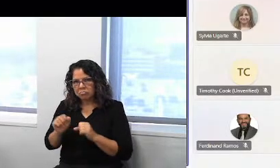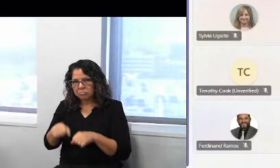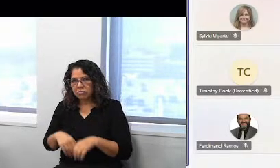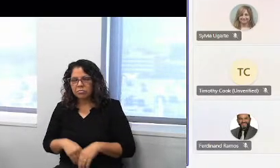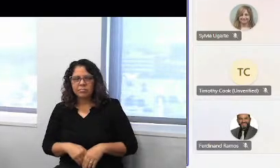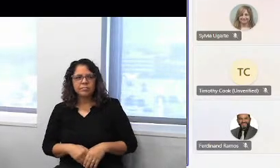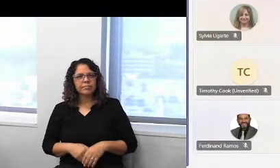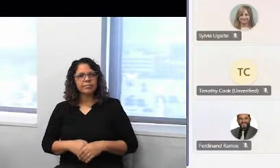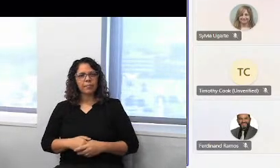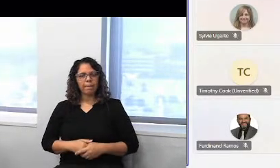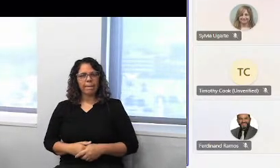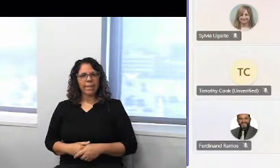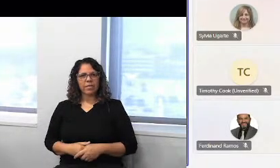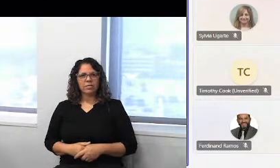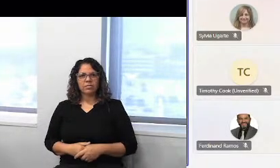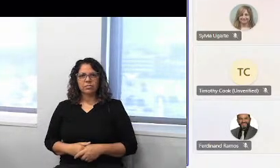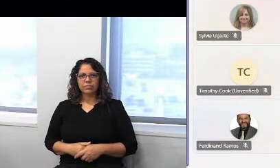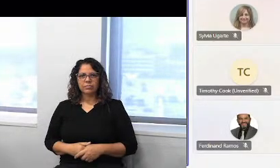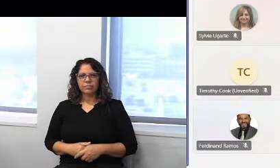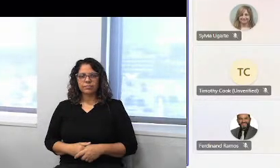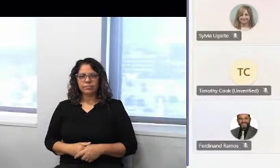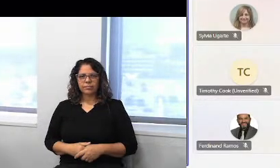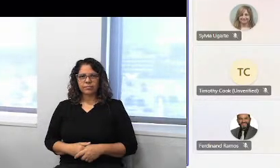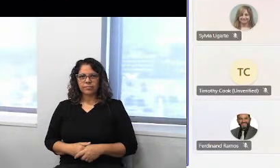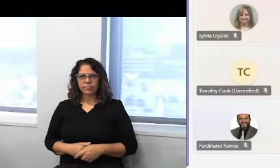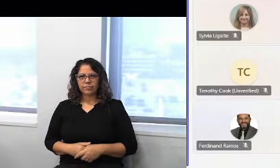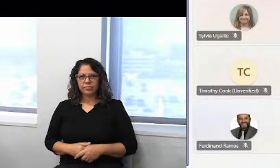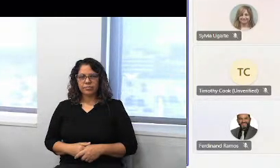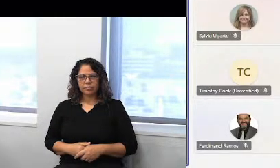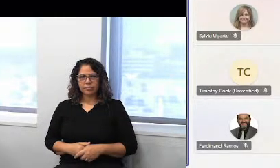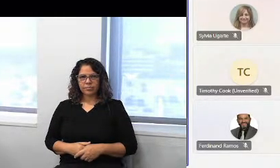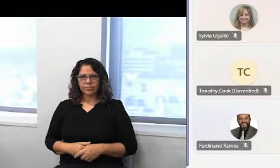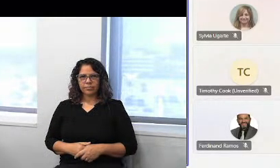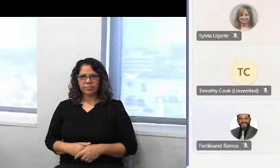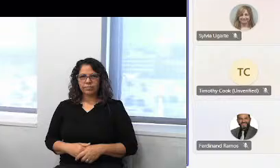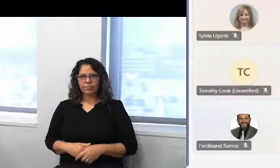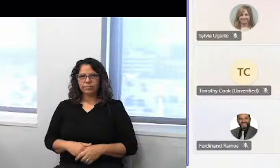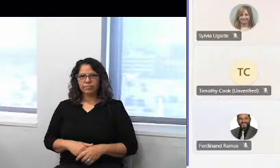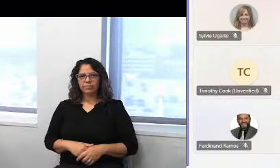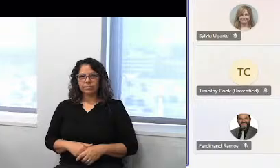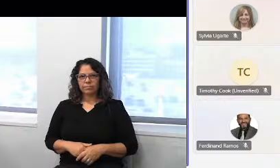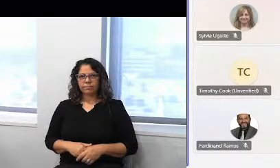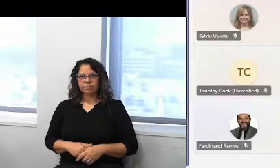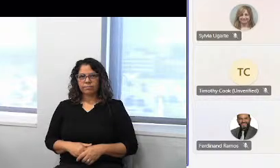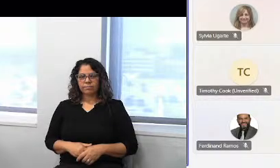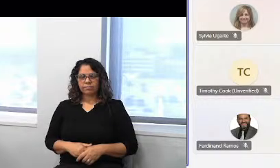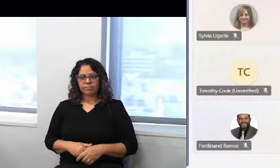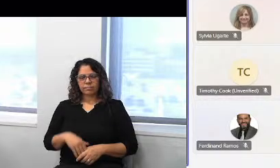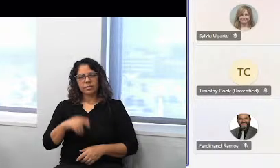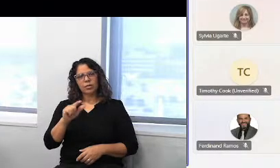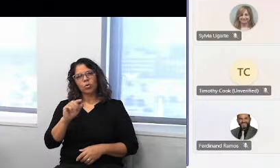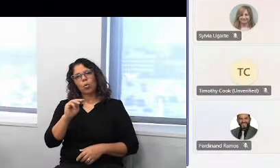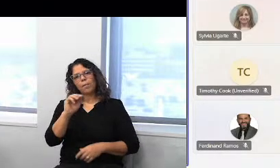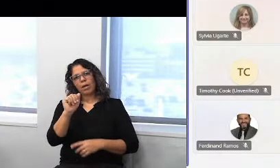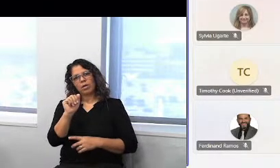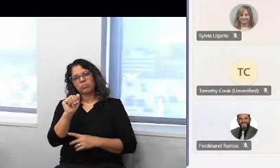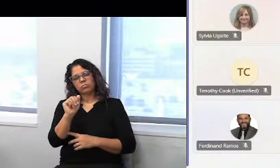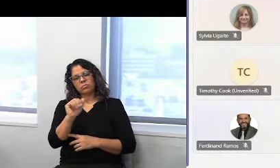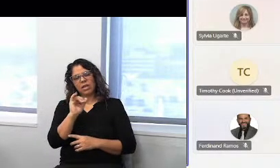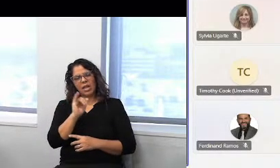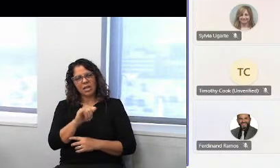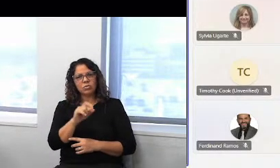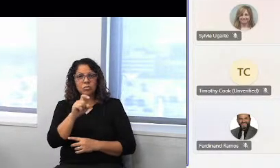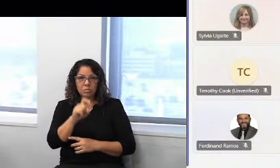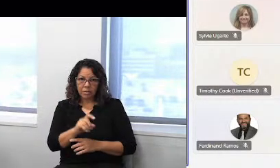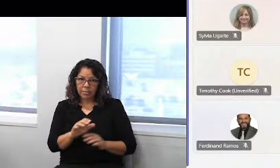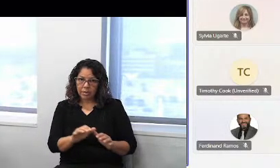as the responsible party in Luma to be able to envision that, the answer is that's what it should be doing, and that's what we're going to do. In